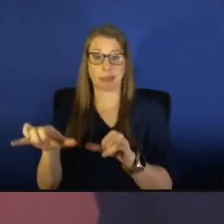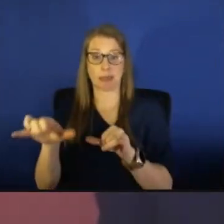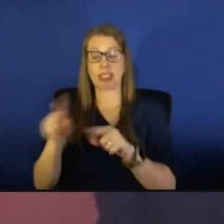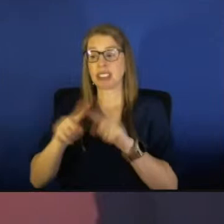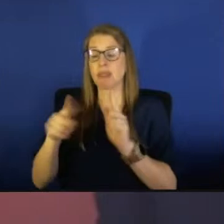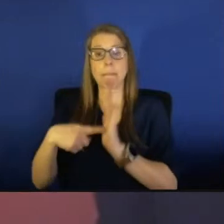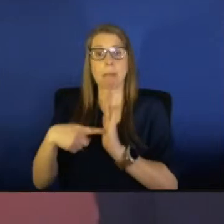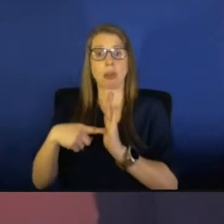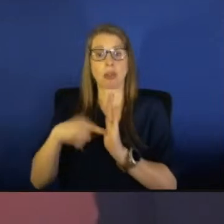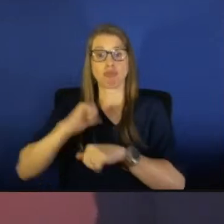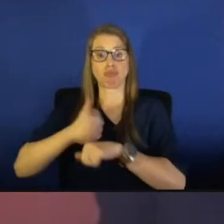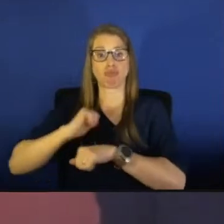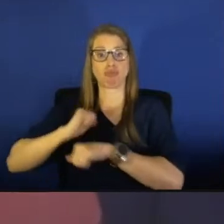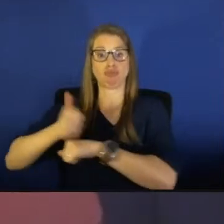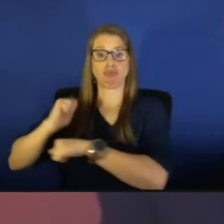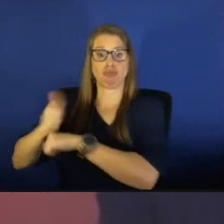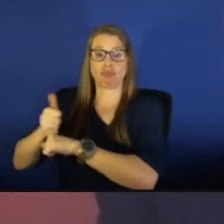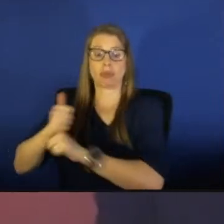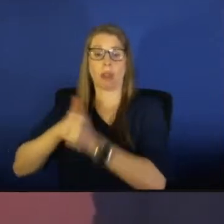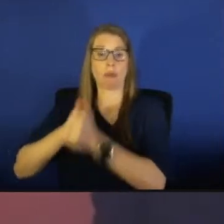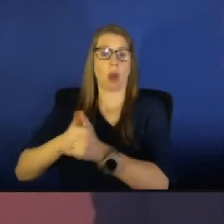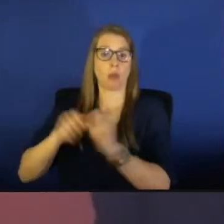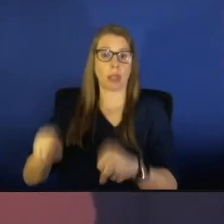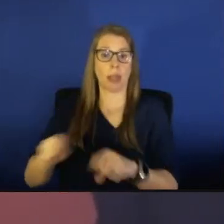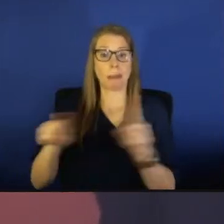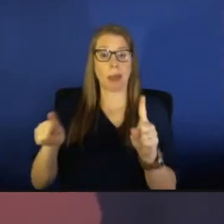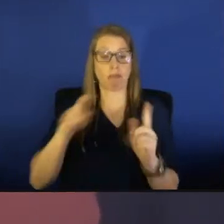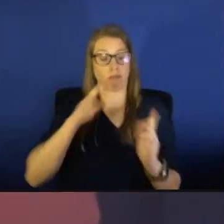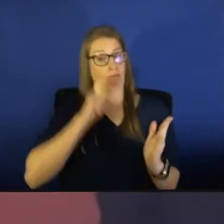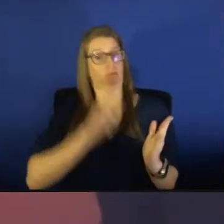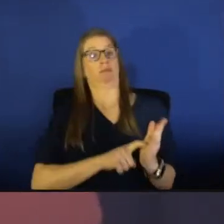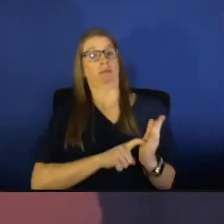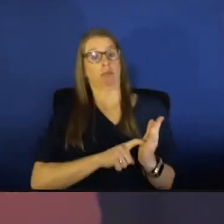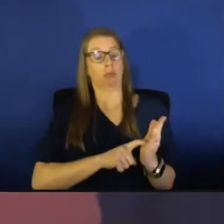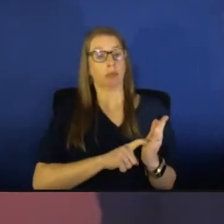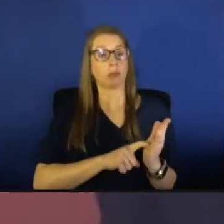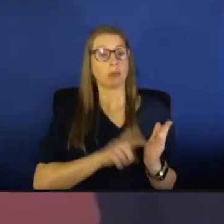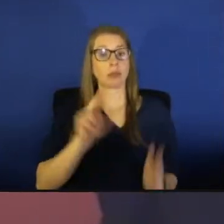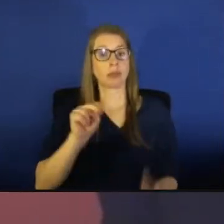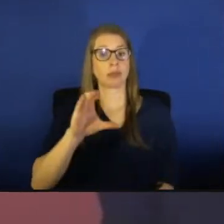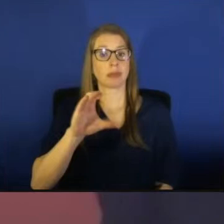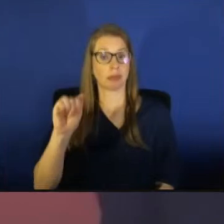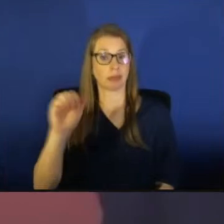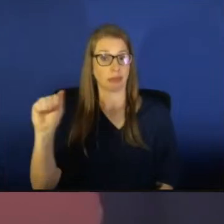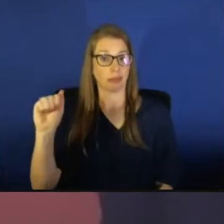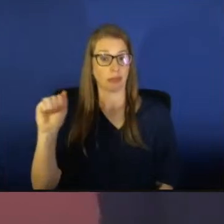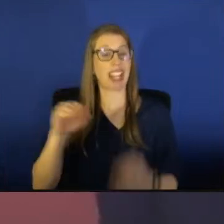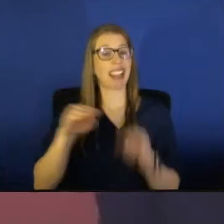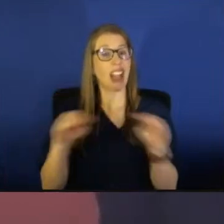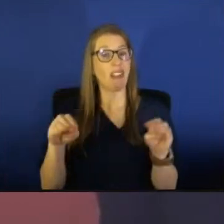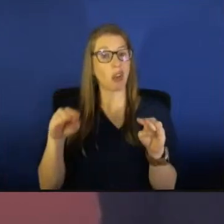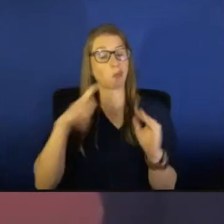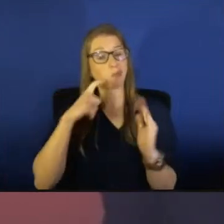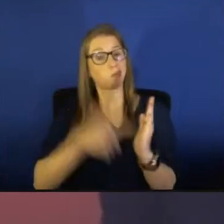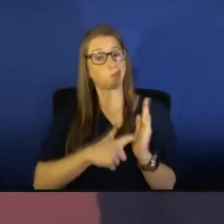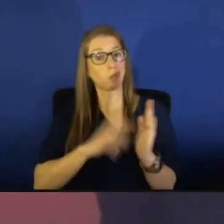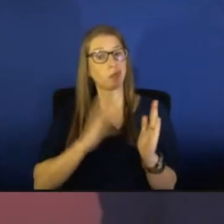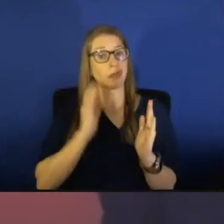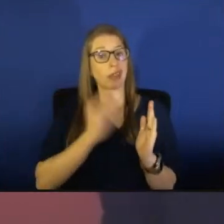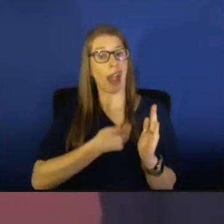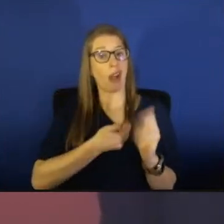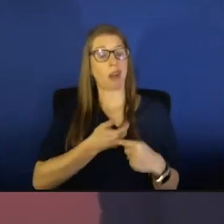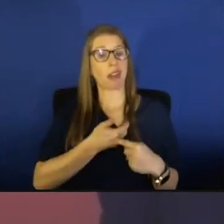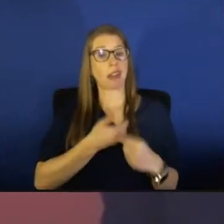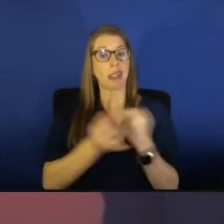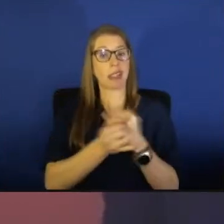there. But I think there's a recognition, certainly a recognition at the NCAA level that sort of the independent medical